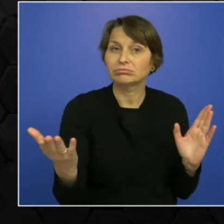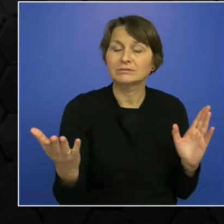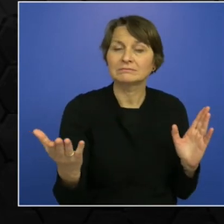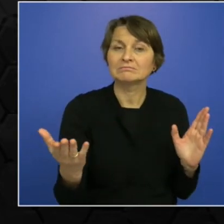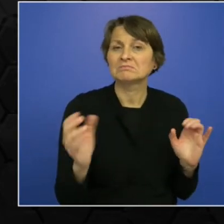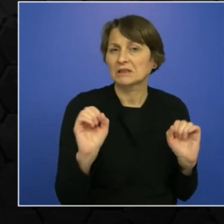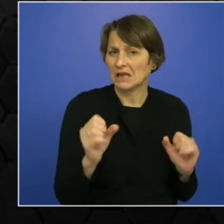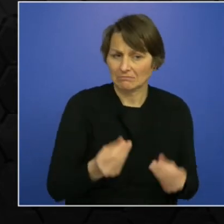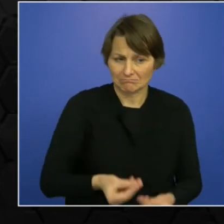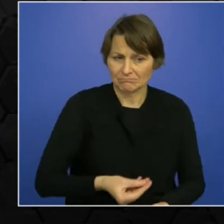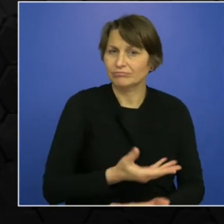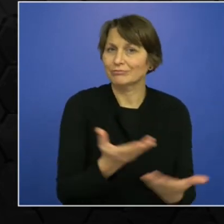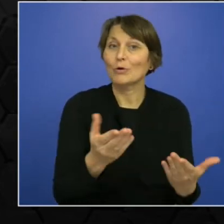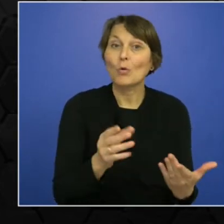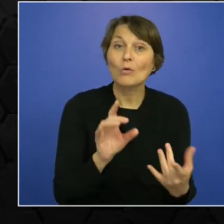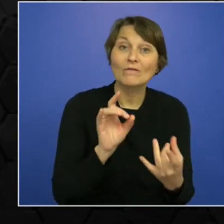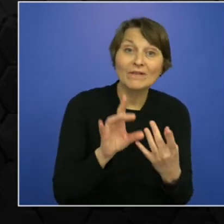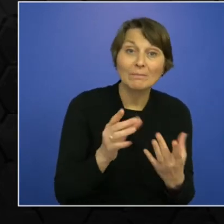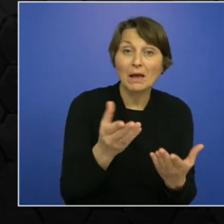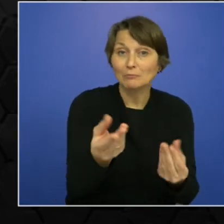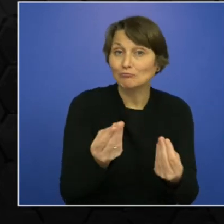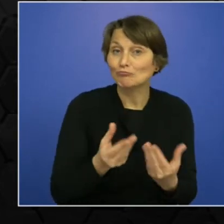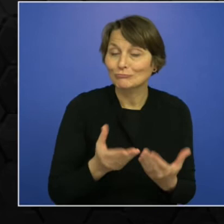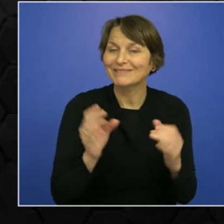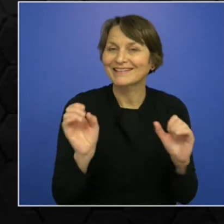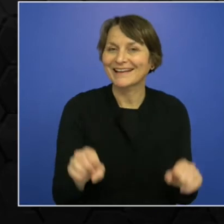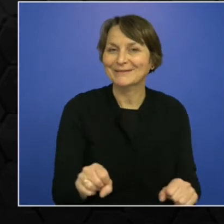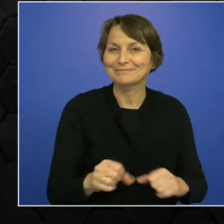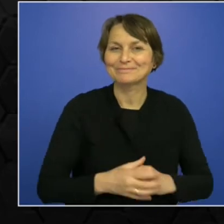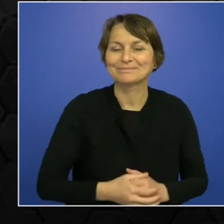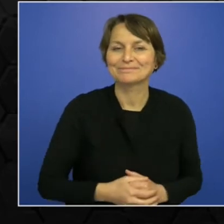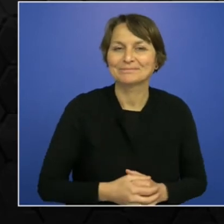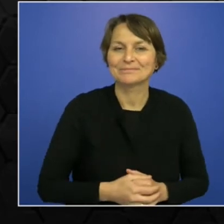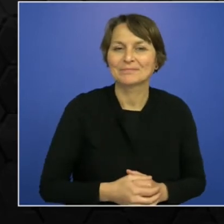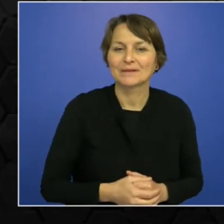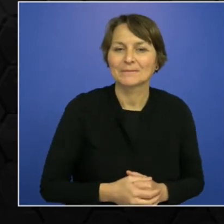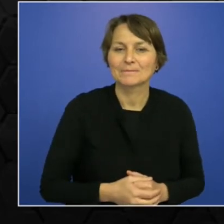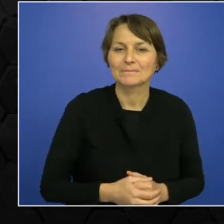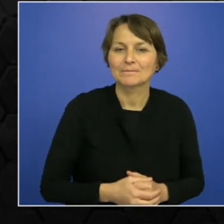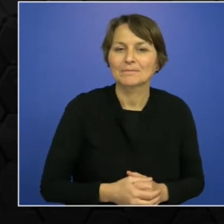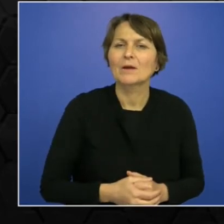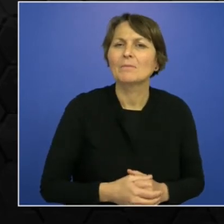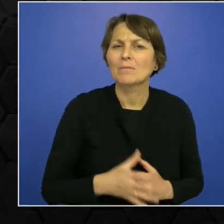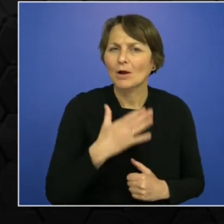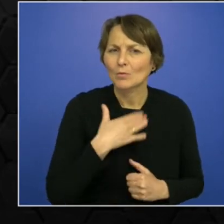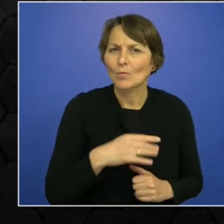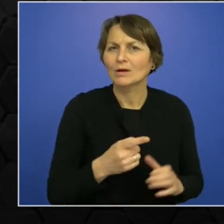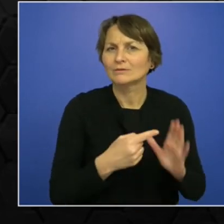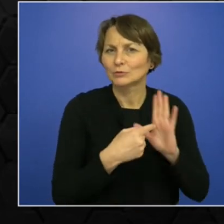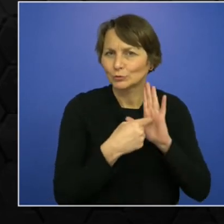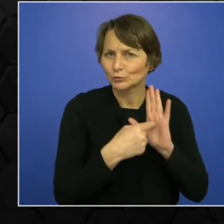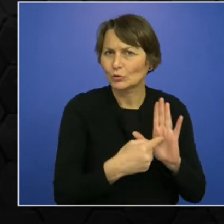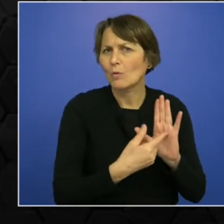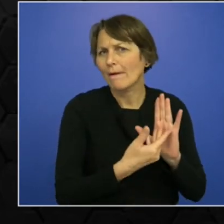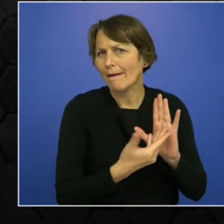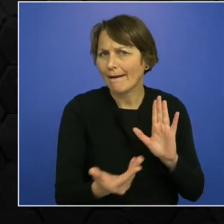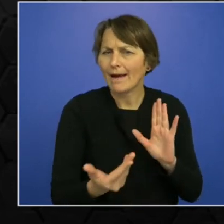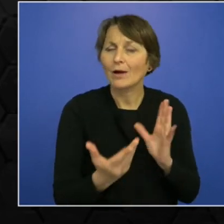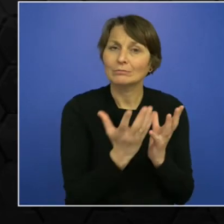give us feedback. Would really appreciate. But just as I said, I'd like to show you guys a bit of our data and how it looks